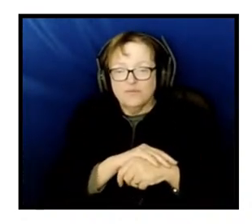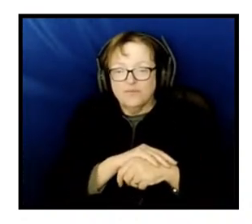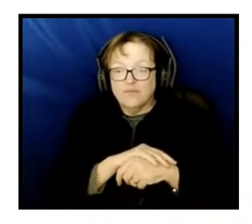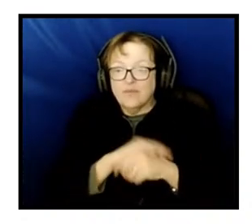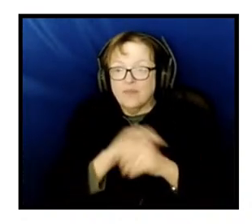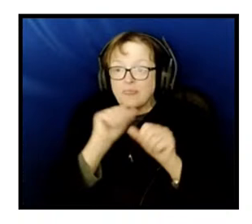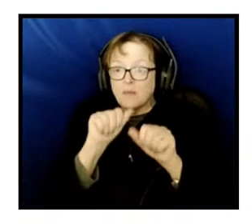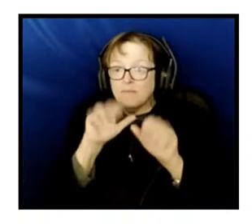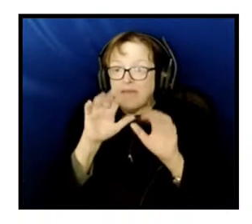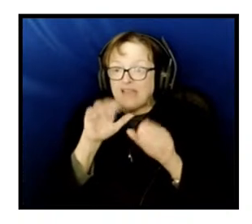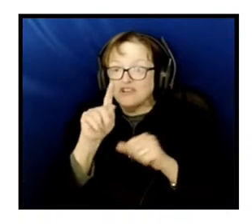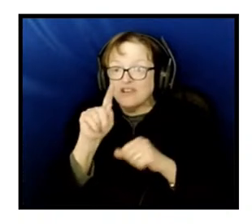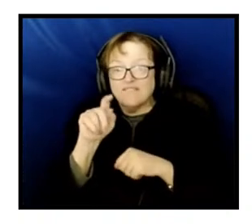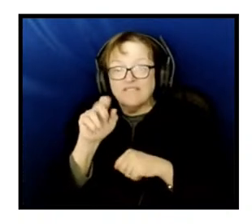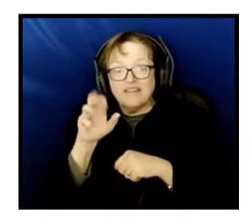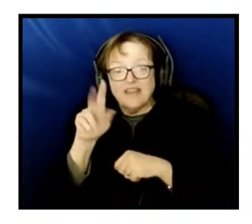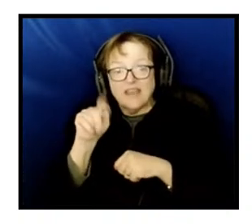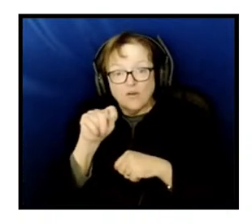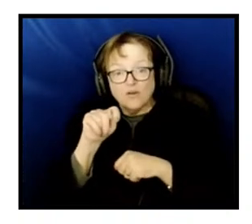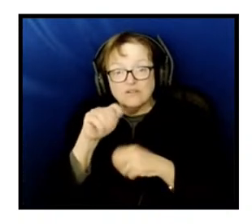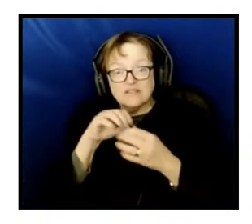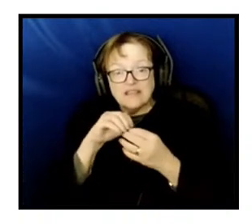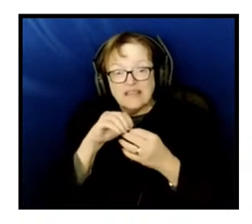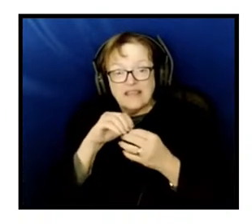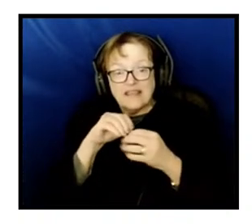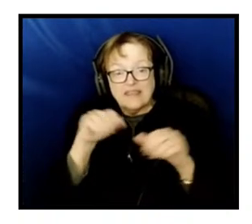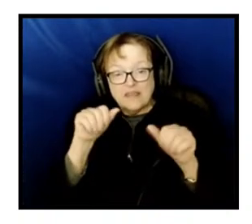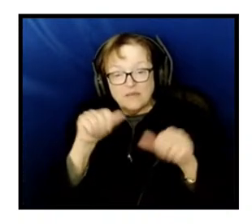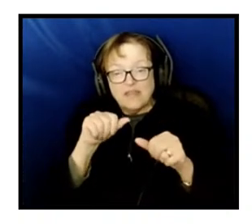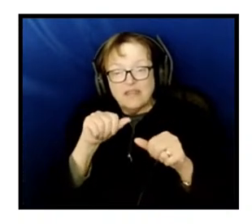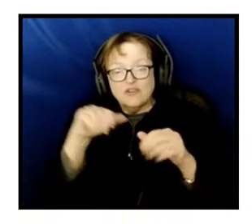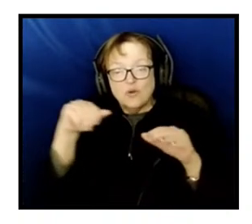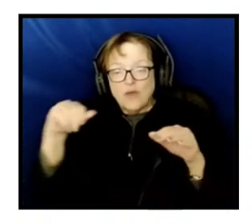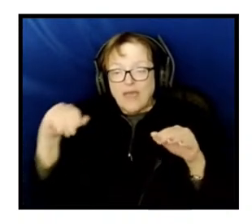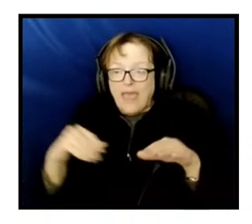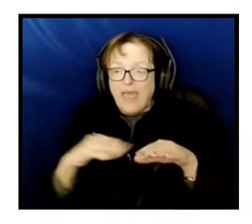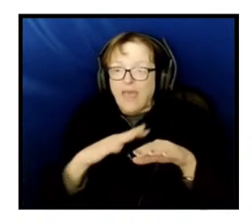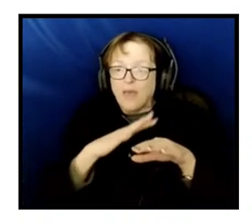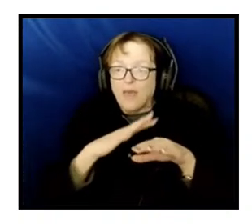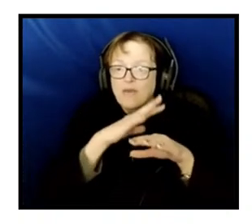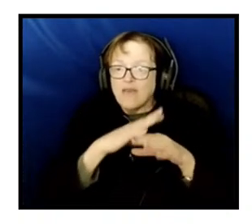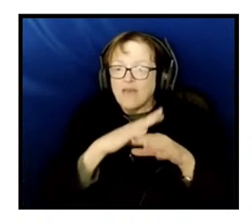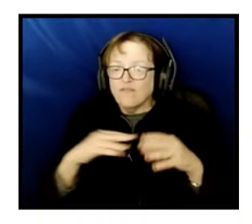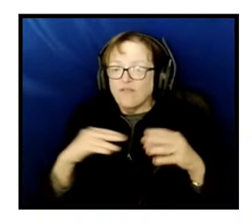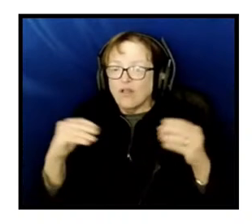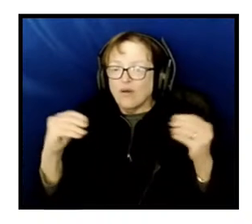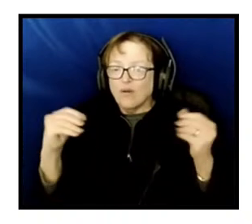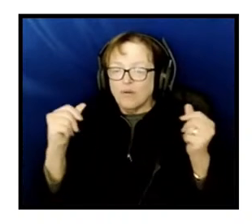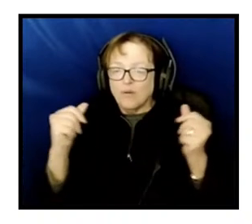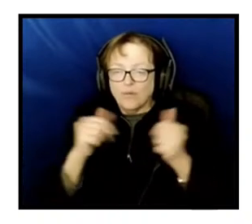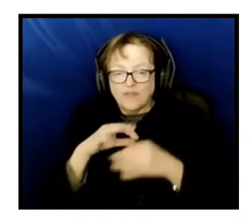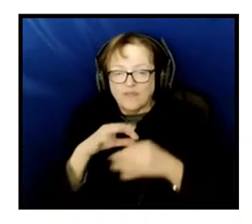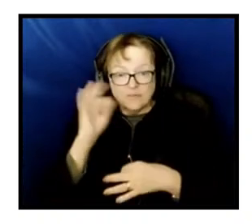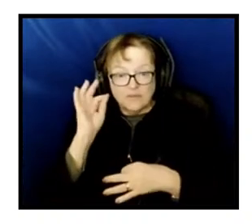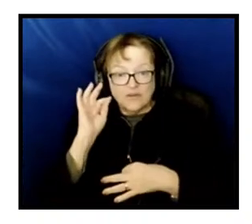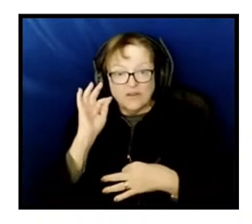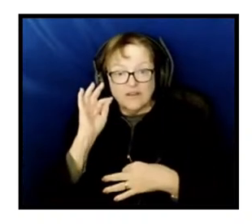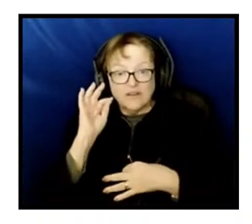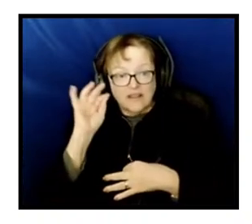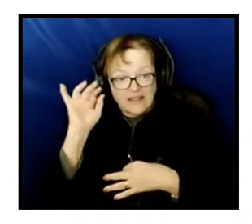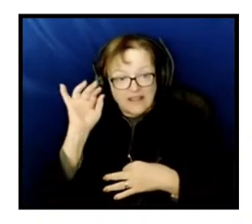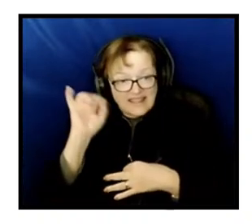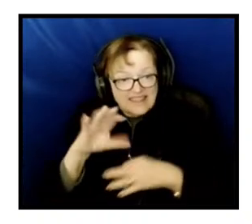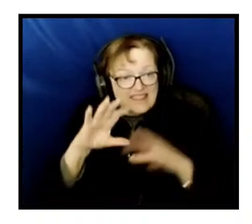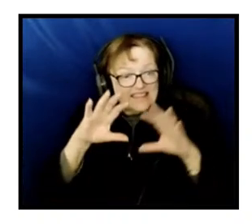tarot lies in its ability to ebb and flow with the spirit. This deck celebrates